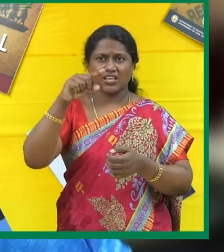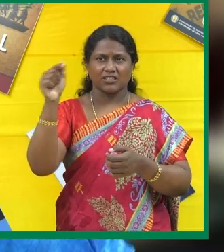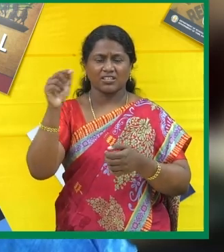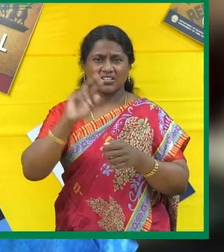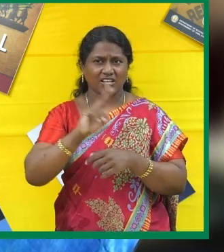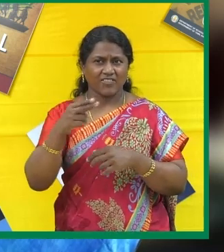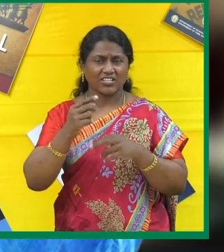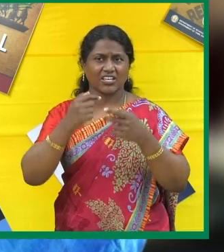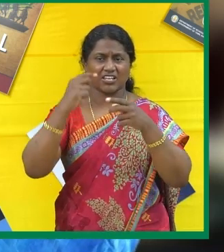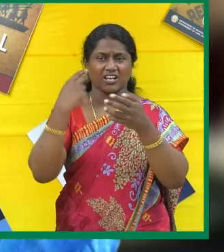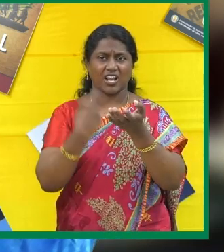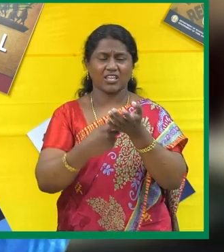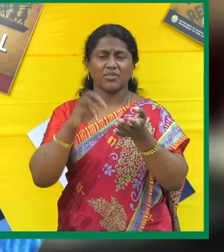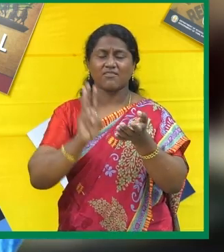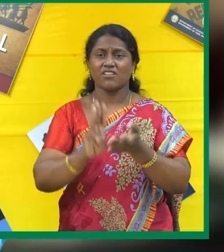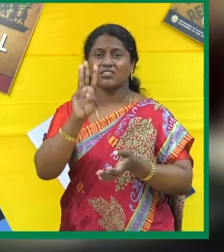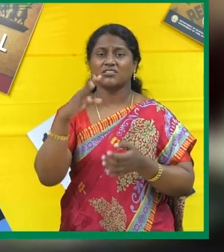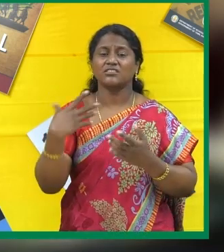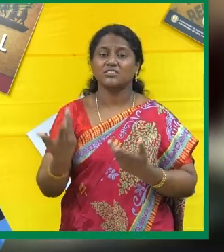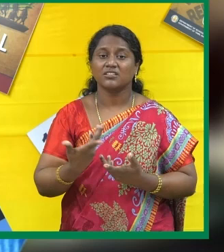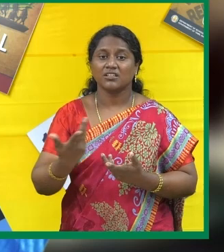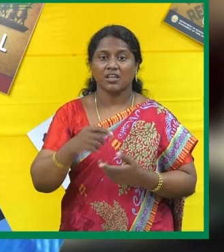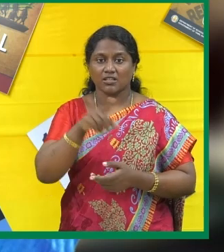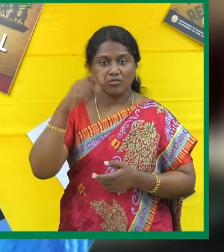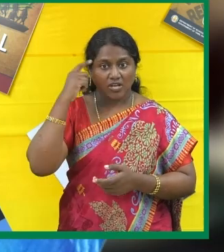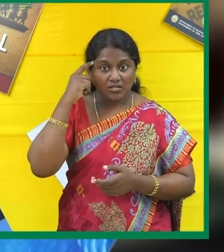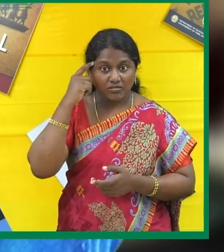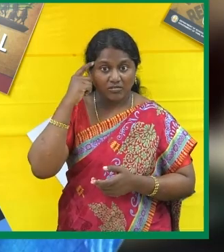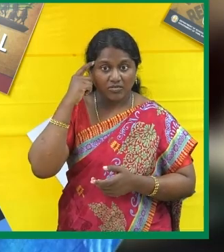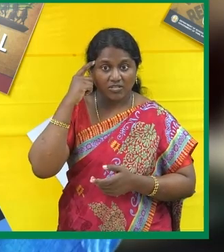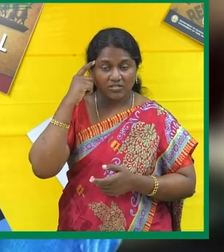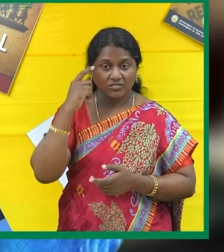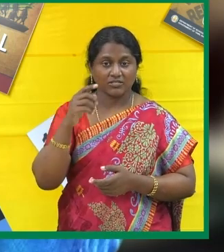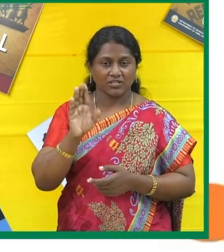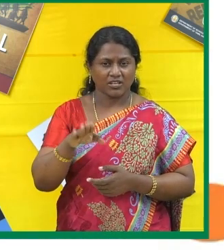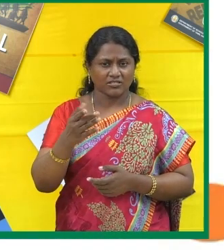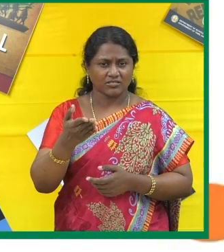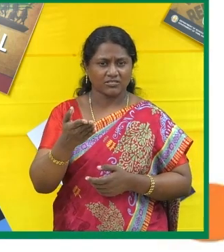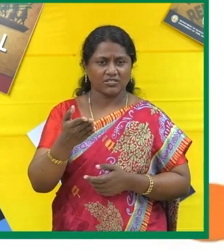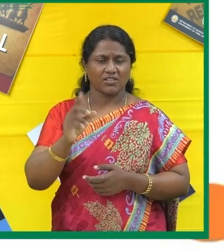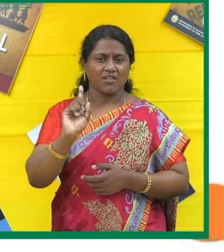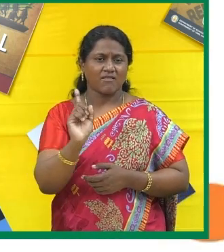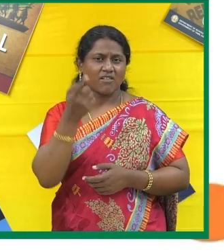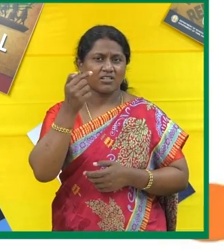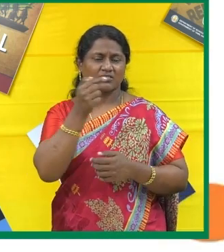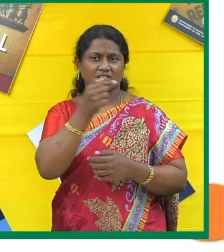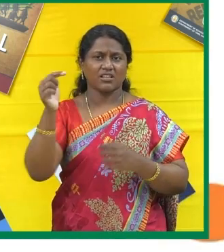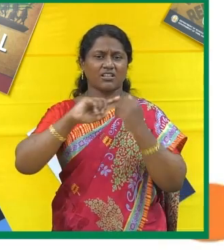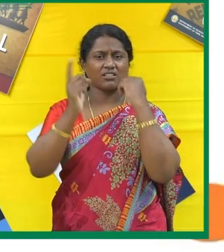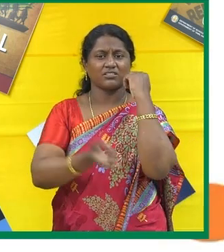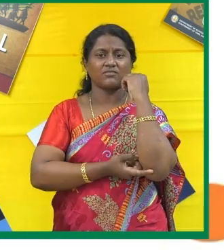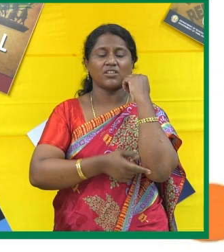given? Can you find out? Try to find out. Yes, first line, last